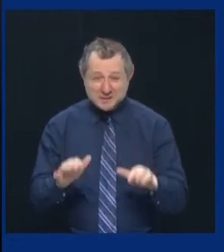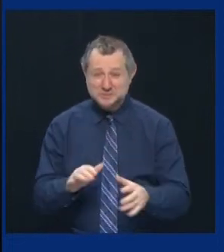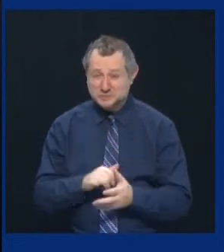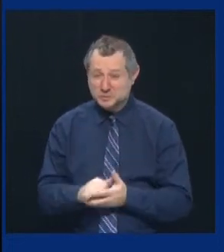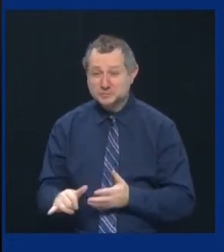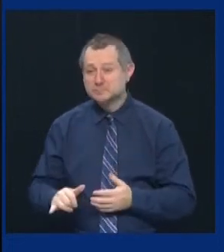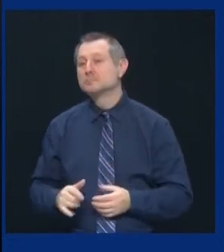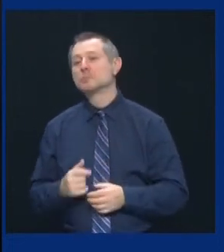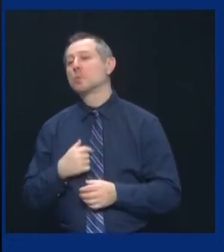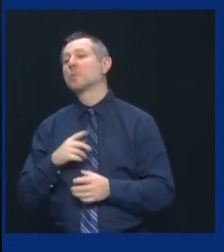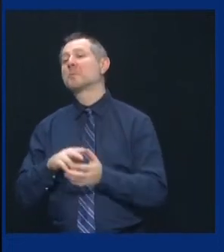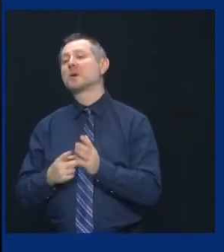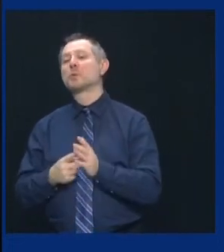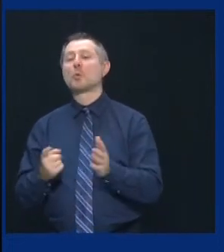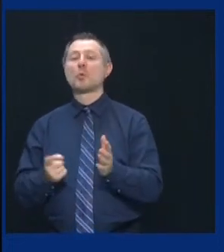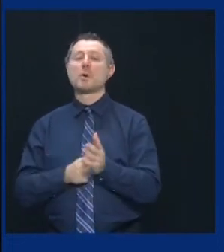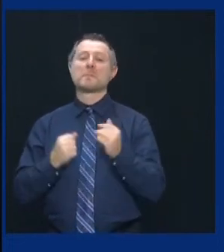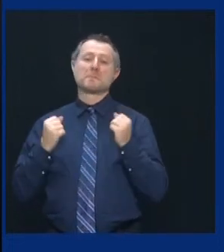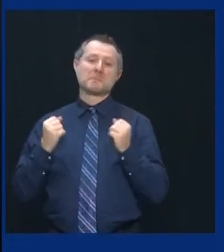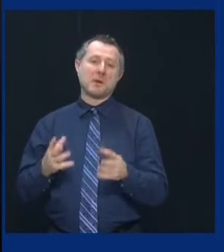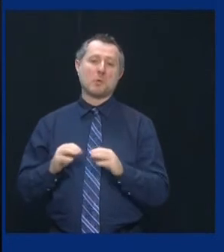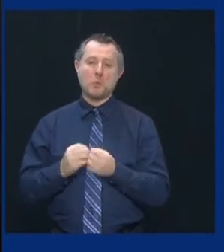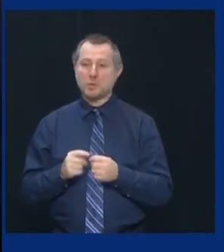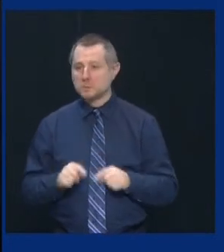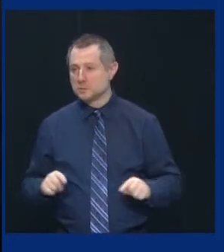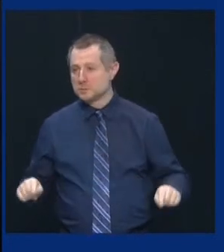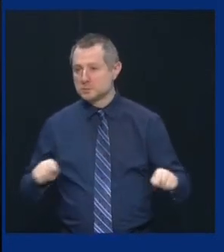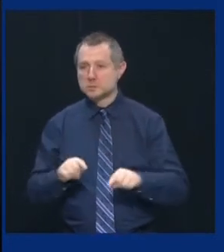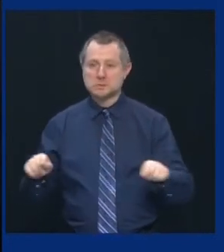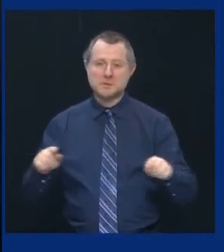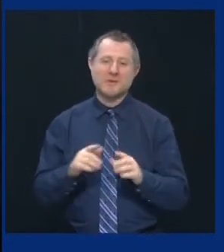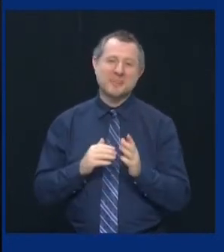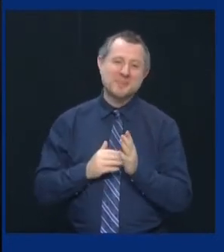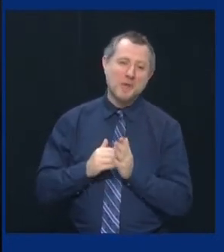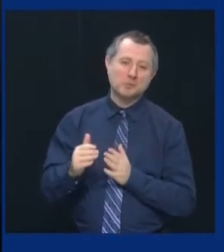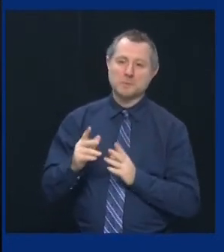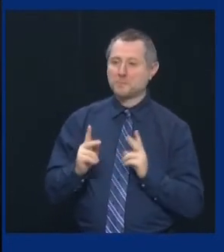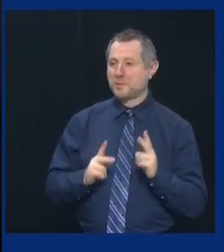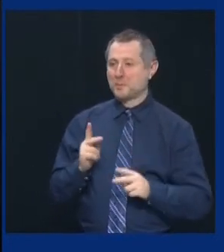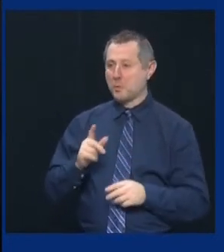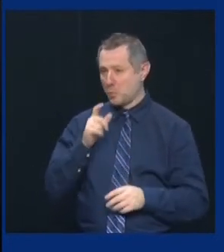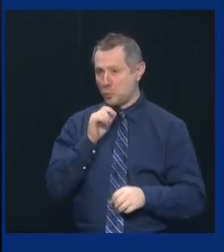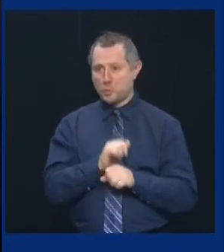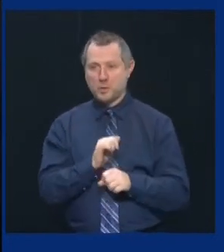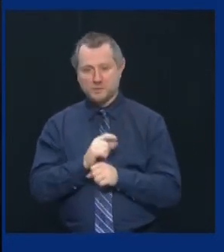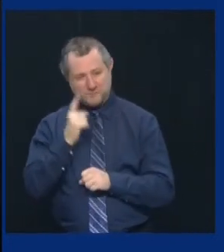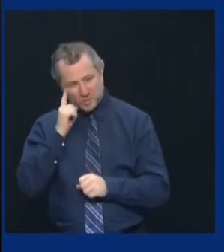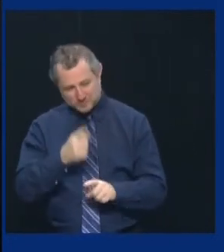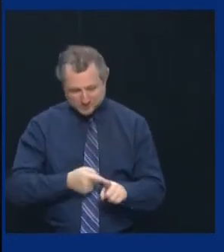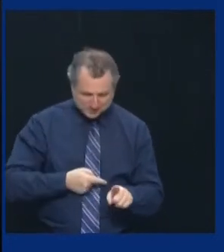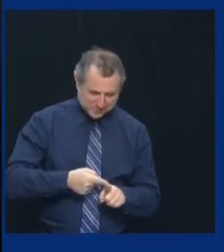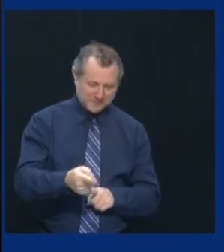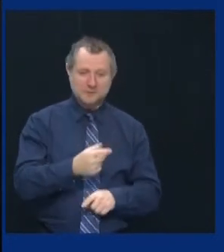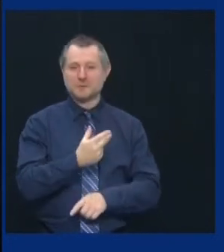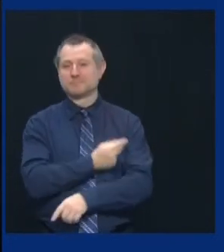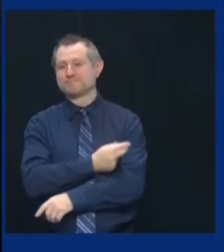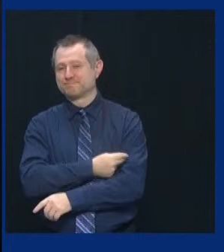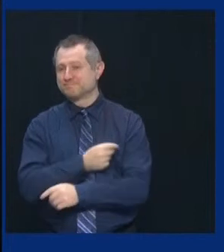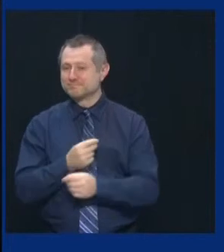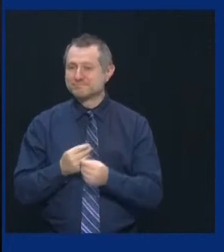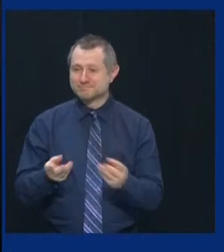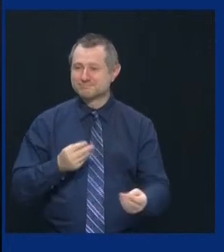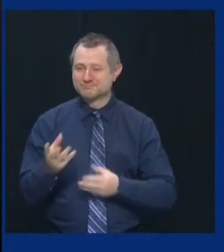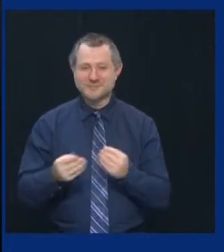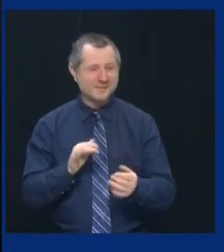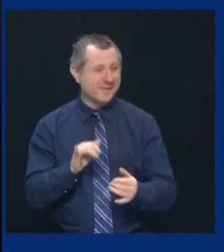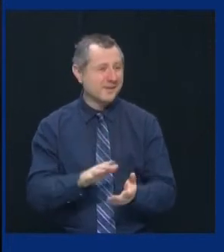involving hundreds of organizations and thousands of personnel, right? I mean, just think about